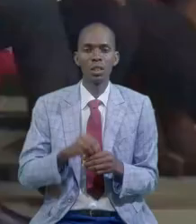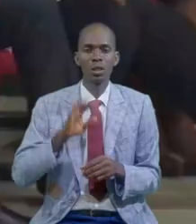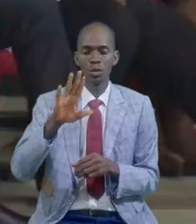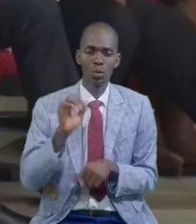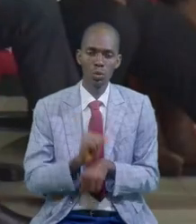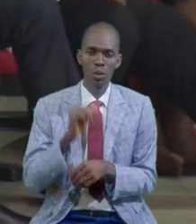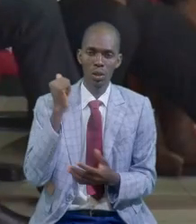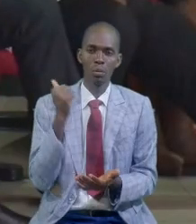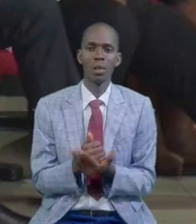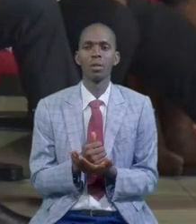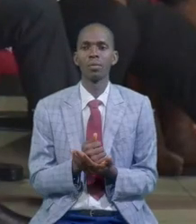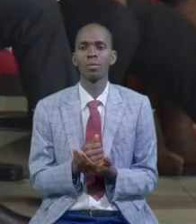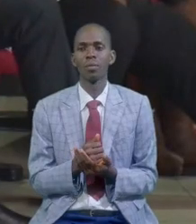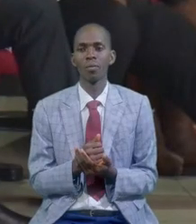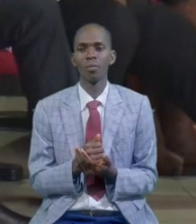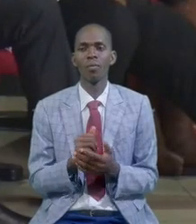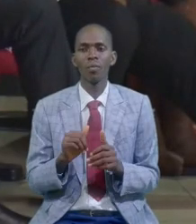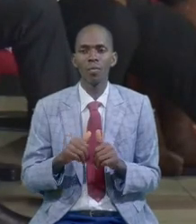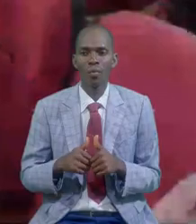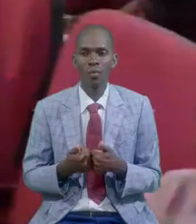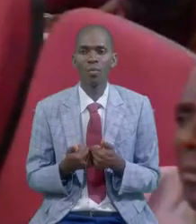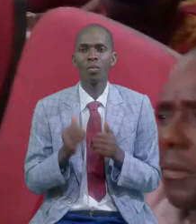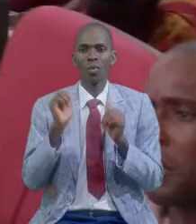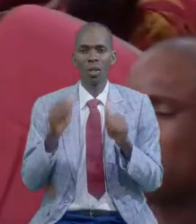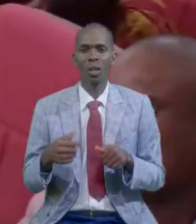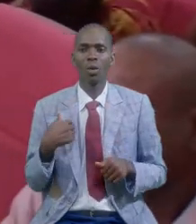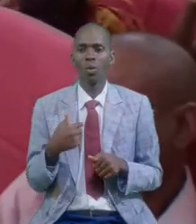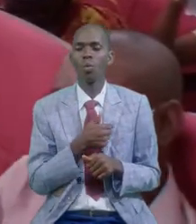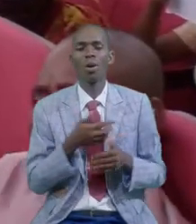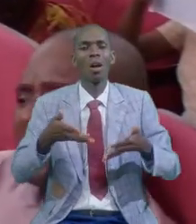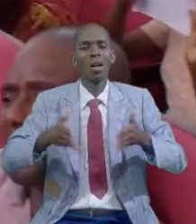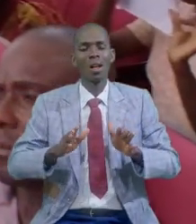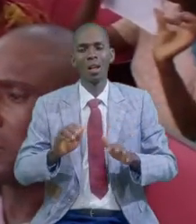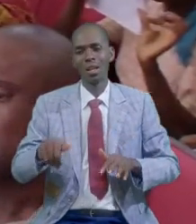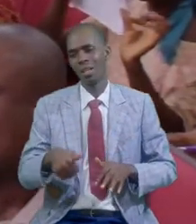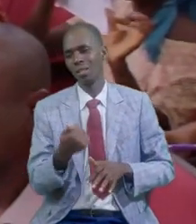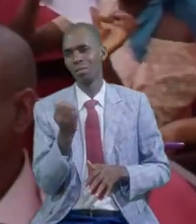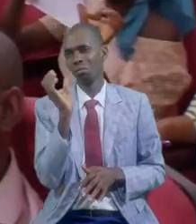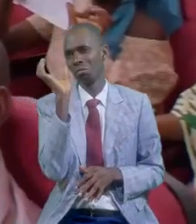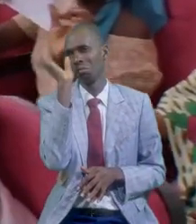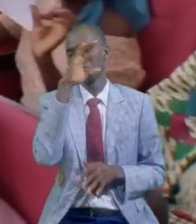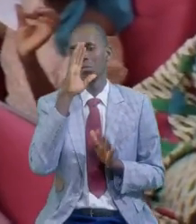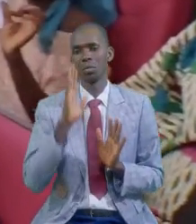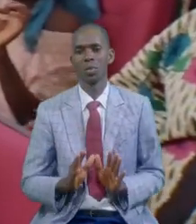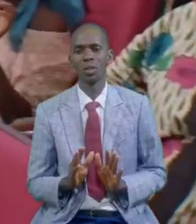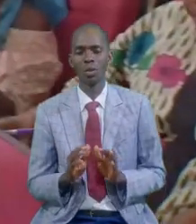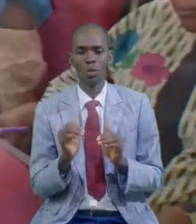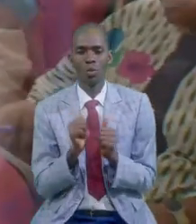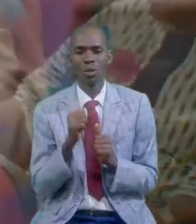profession, how can we allow any foreigner with a foreign